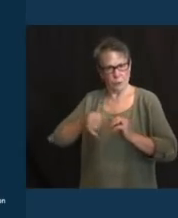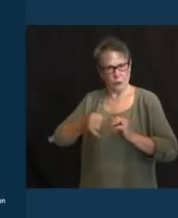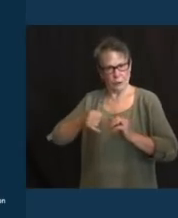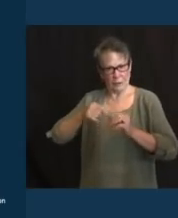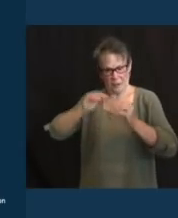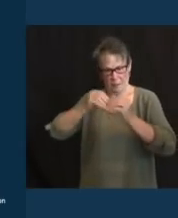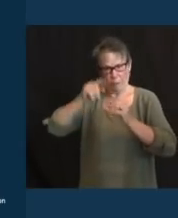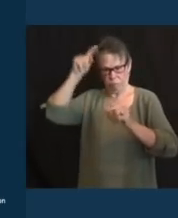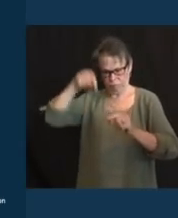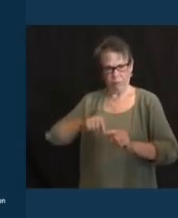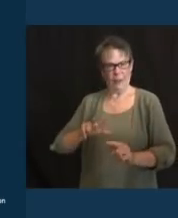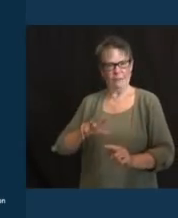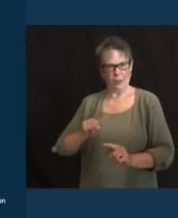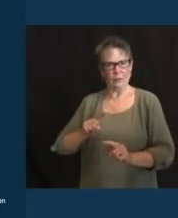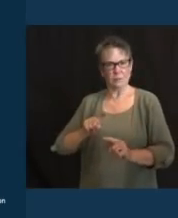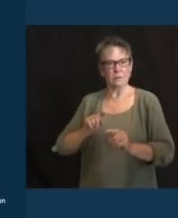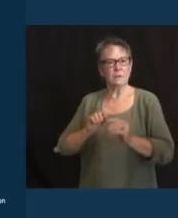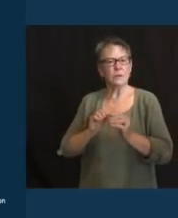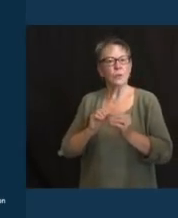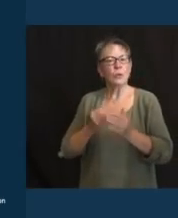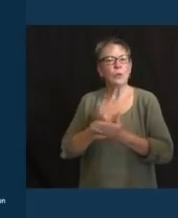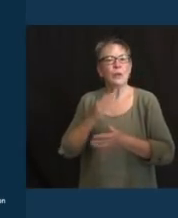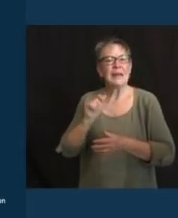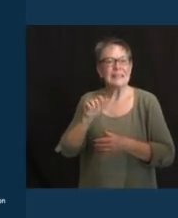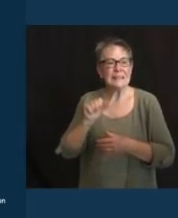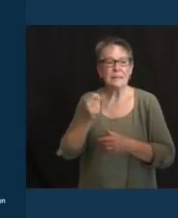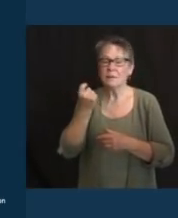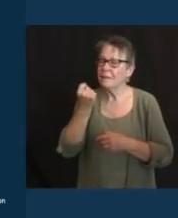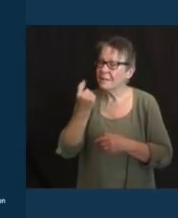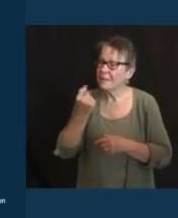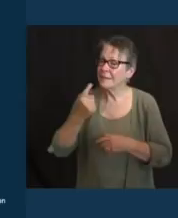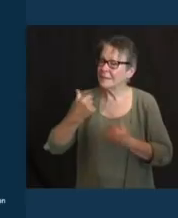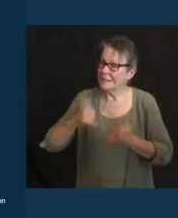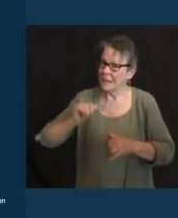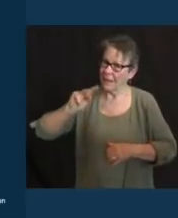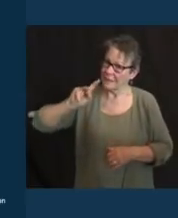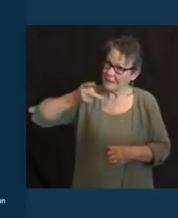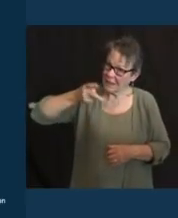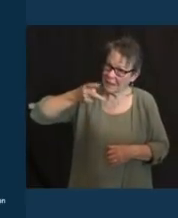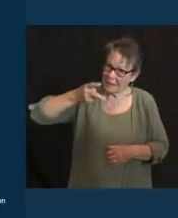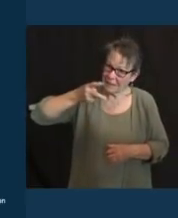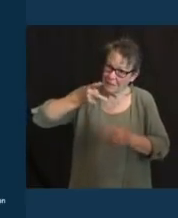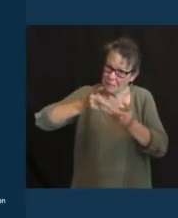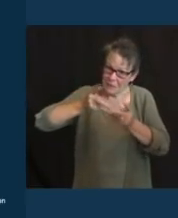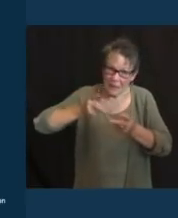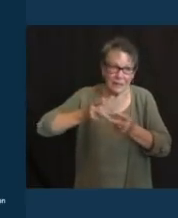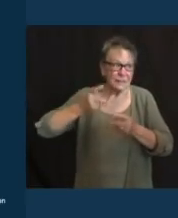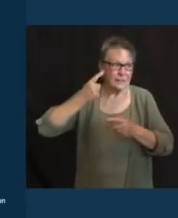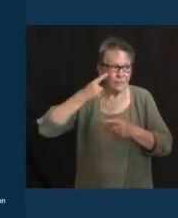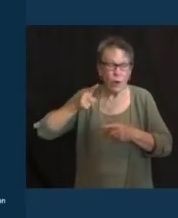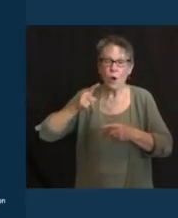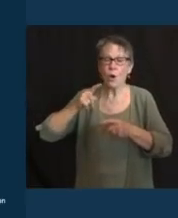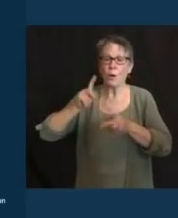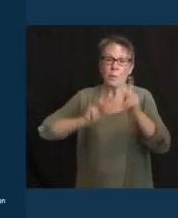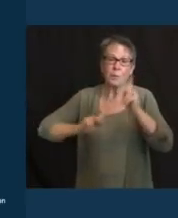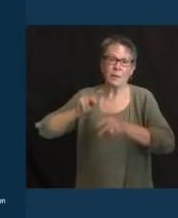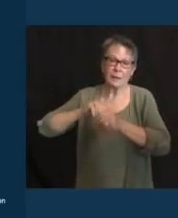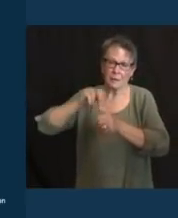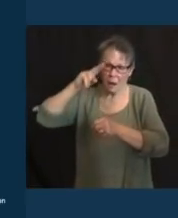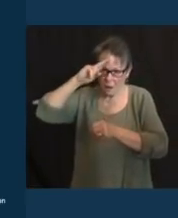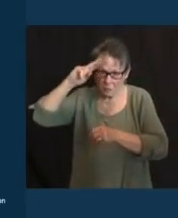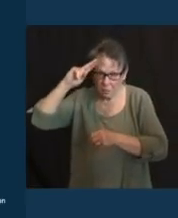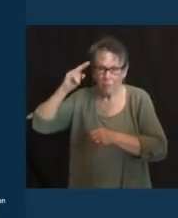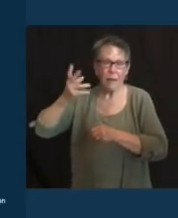distancing, face coverings, personal responsibility must remain our priorities. Common sense, again, for the common